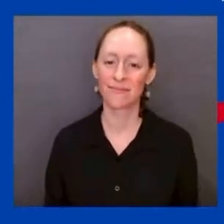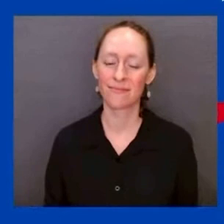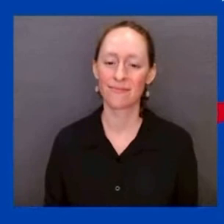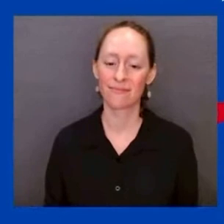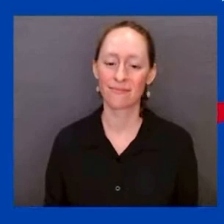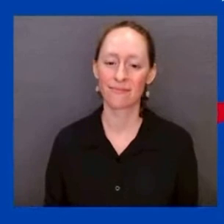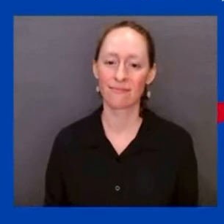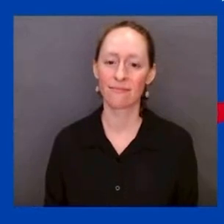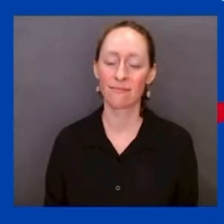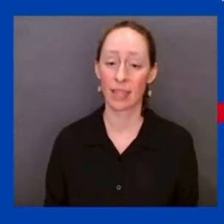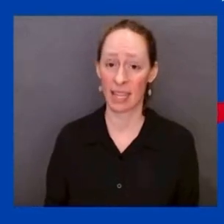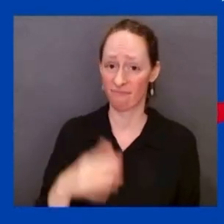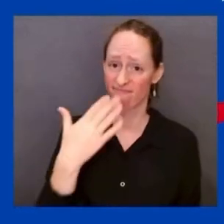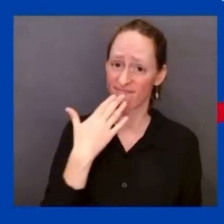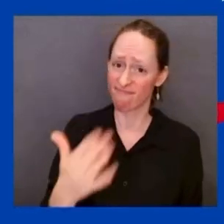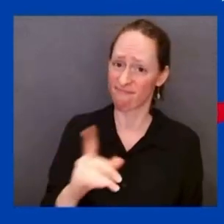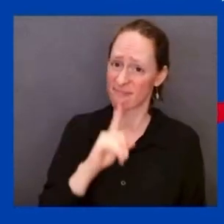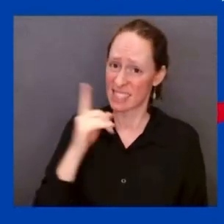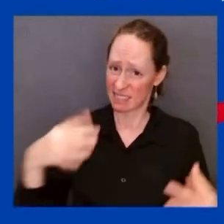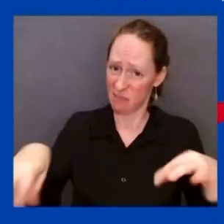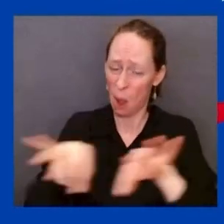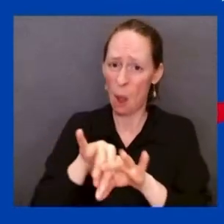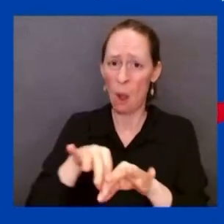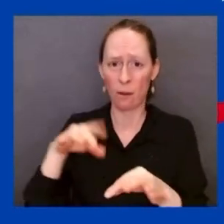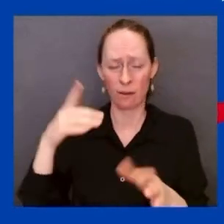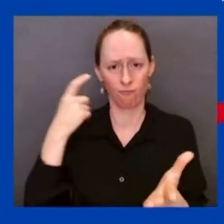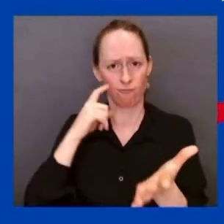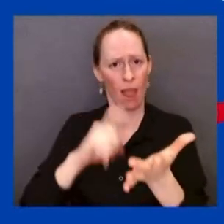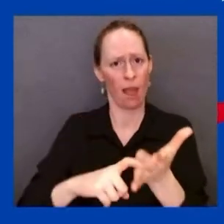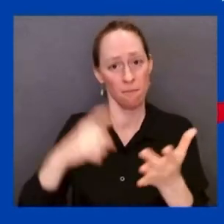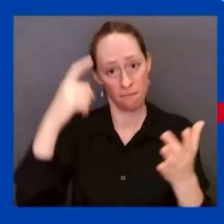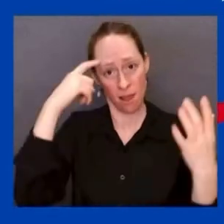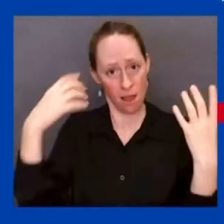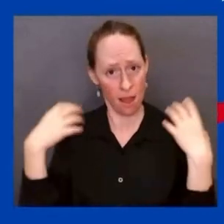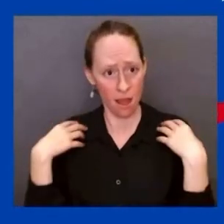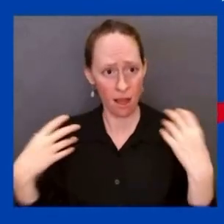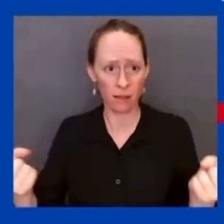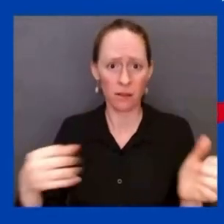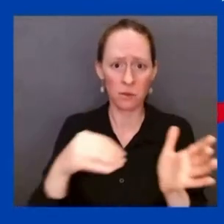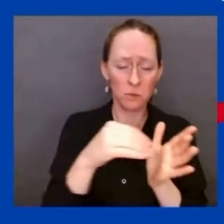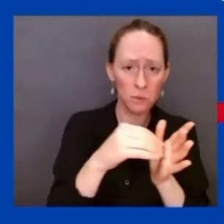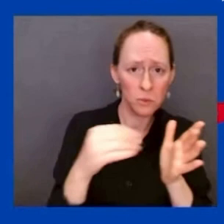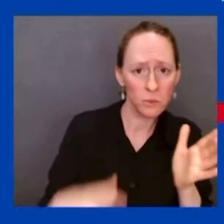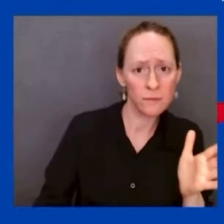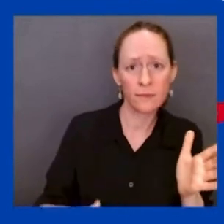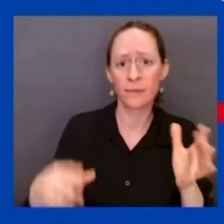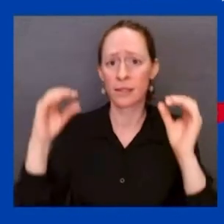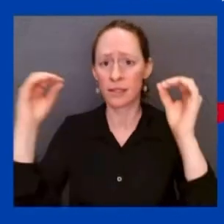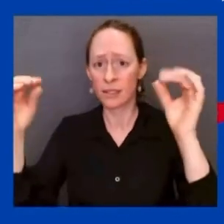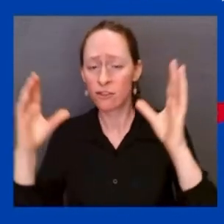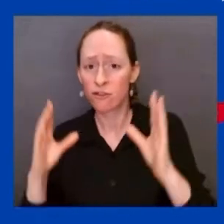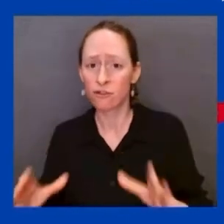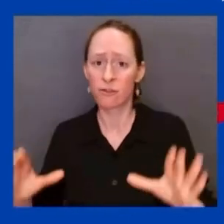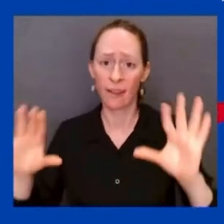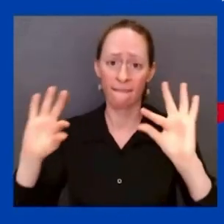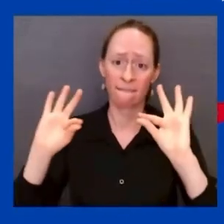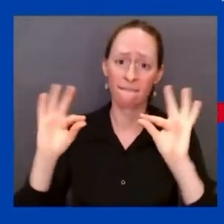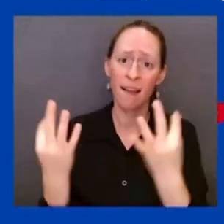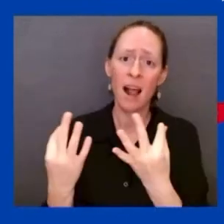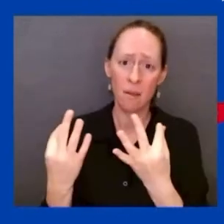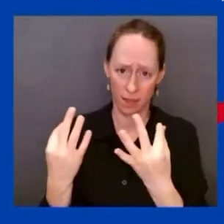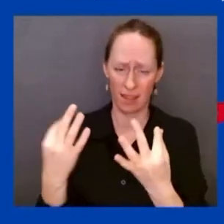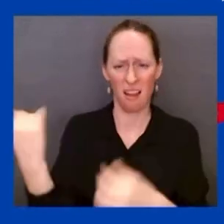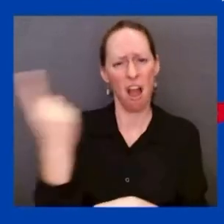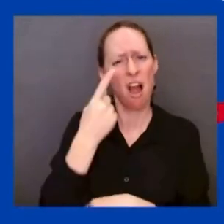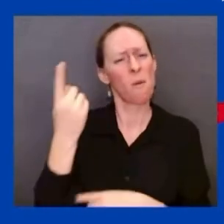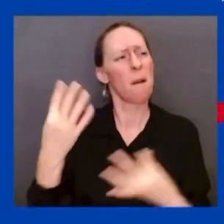educators and families and communities are in this moment. Always have been, of course, but certainly in this moment.